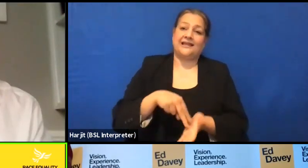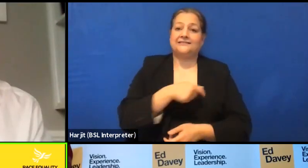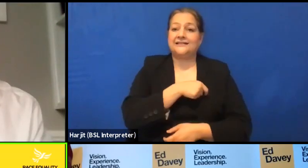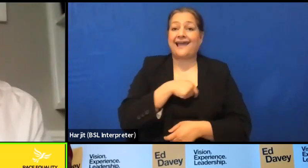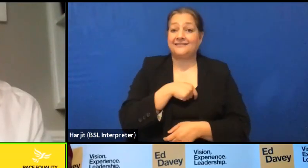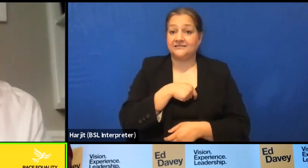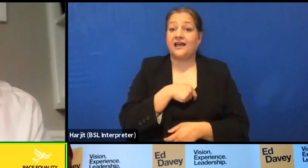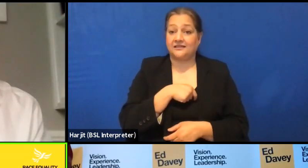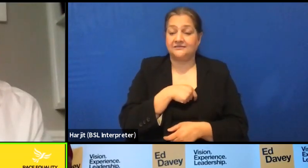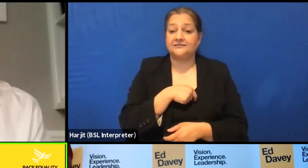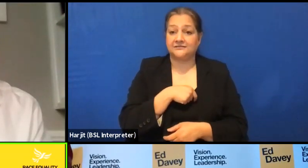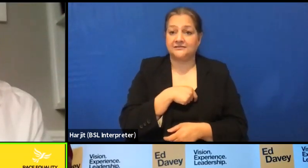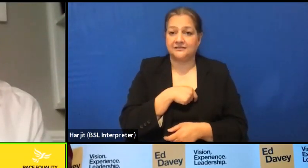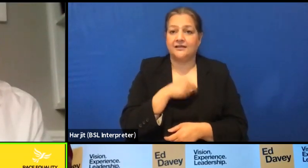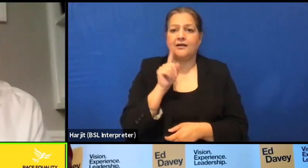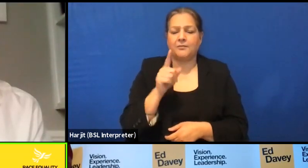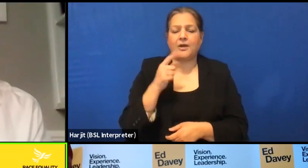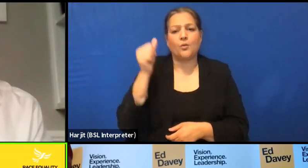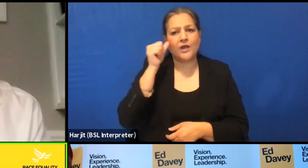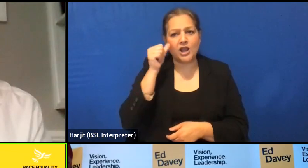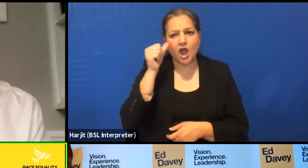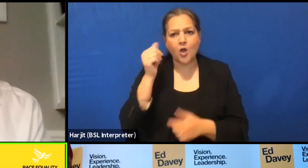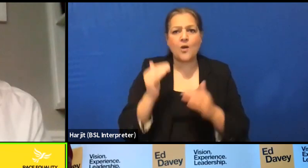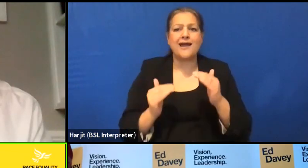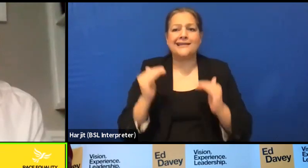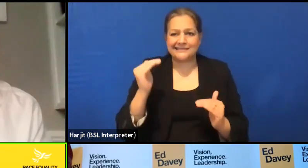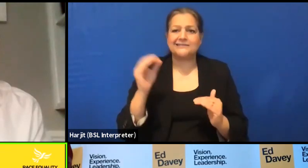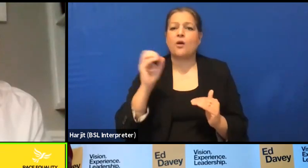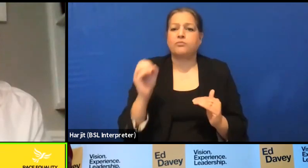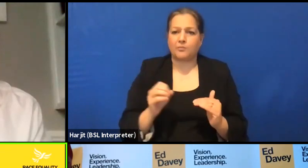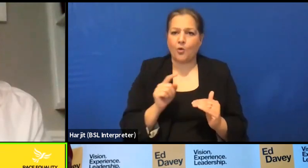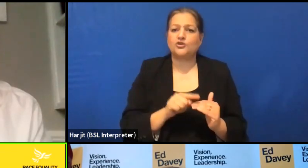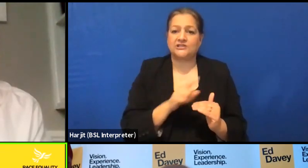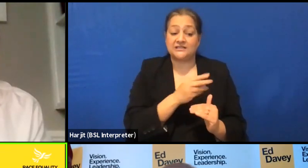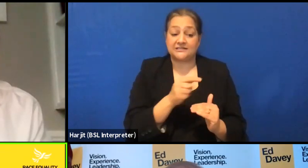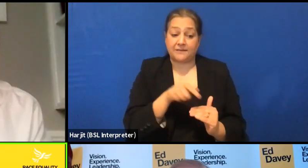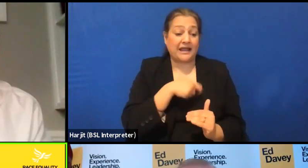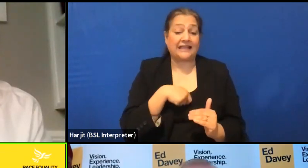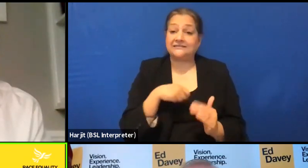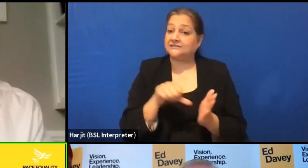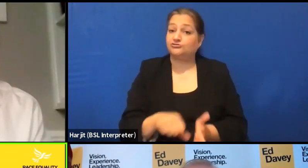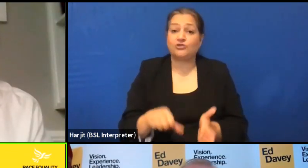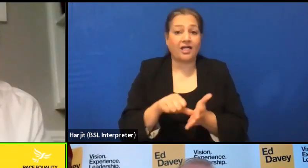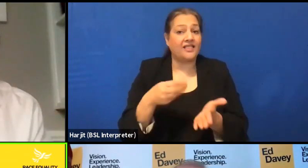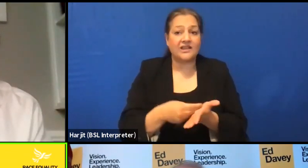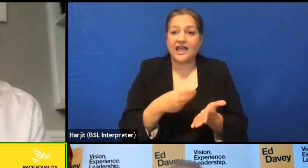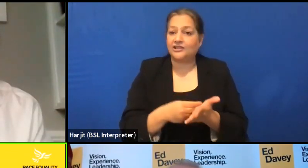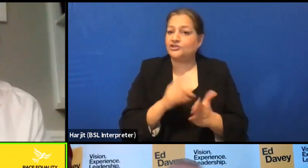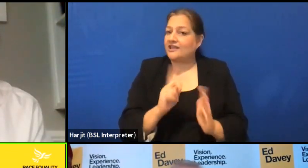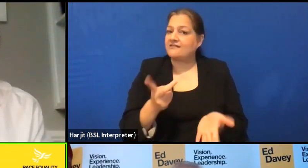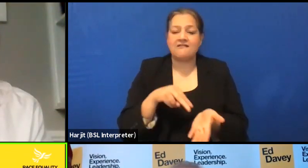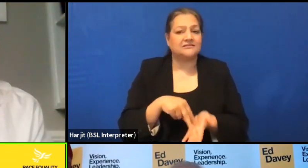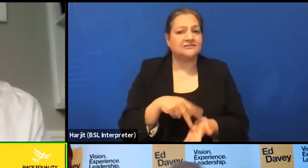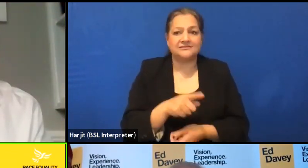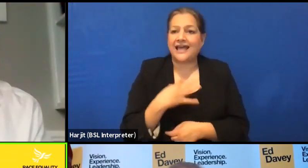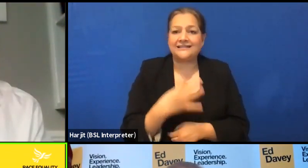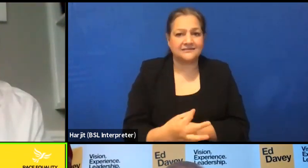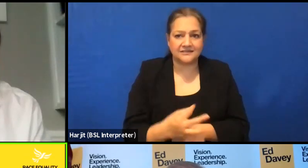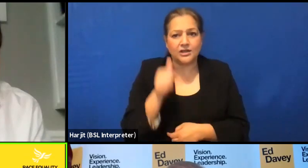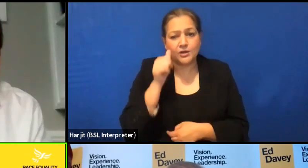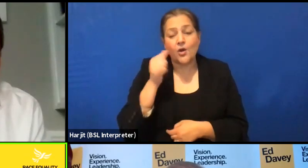know that disproportionately some of those candidates struggle financially to stand. We know this from our own councillor base. If you look at our councillor